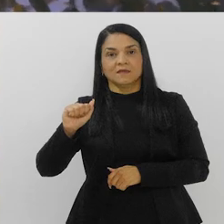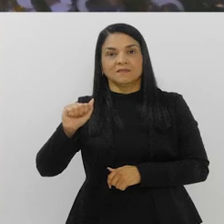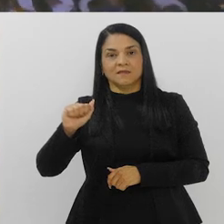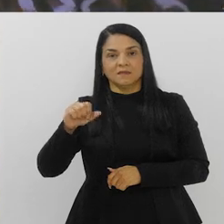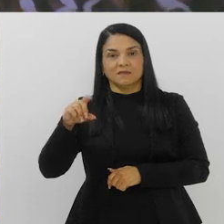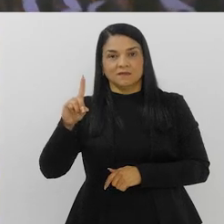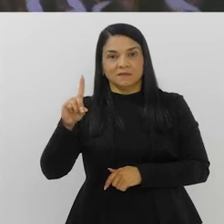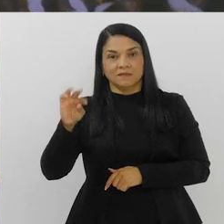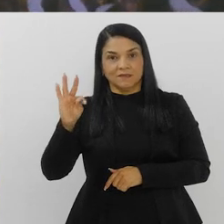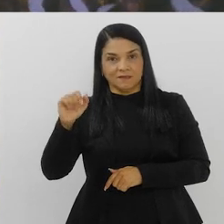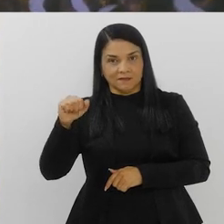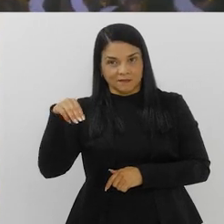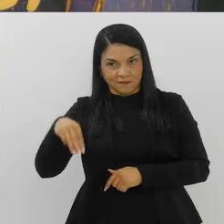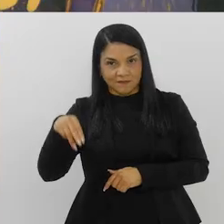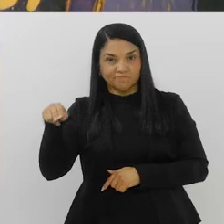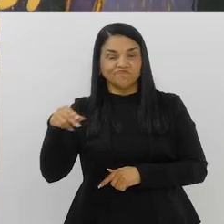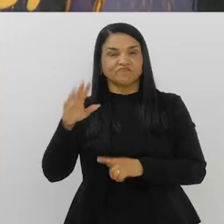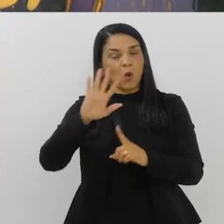to right down Cafes